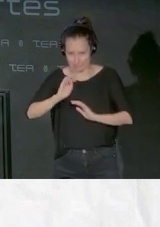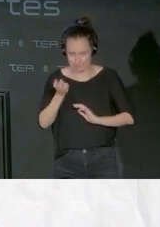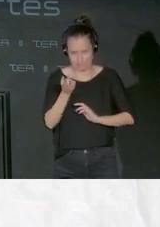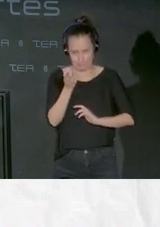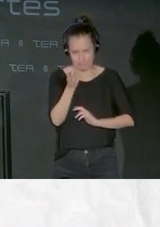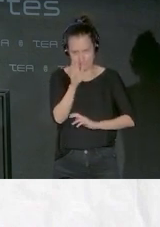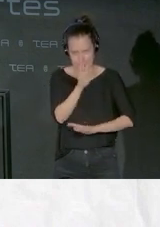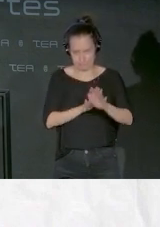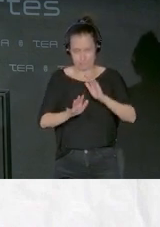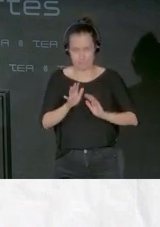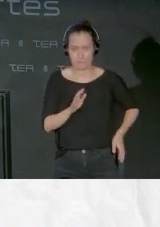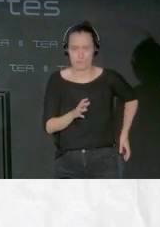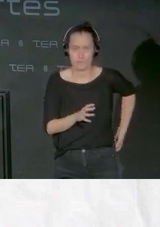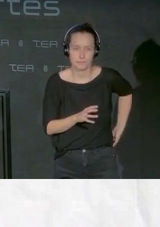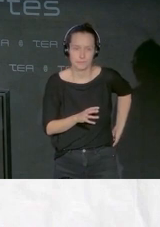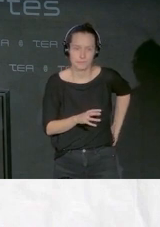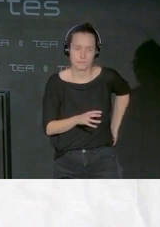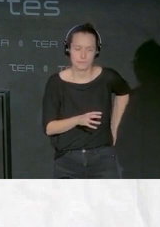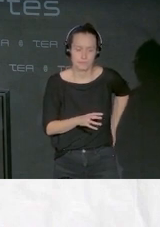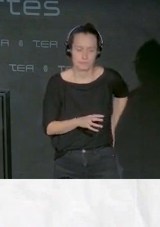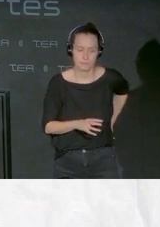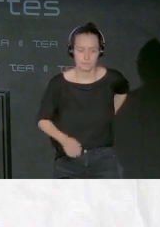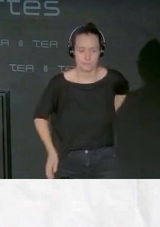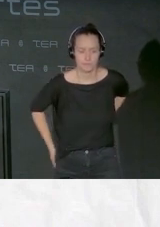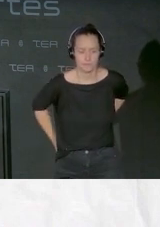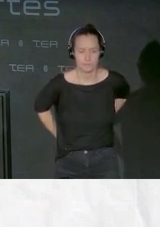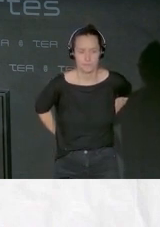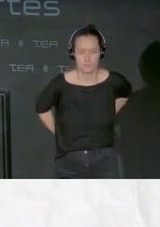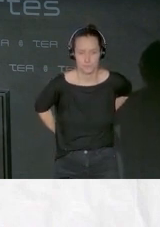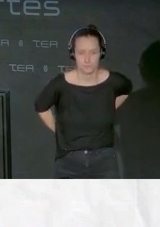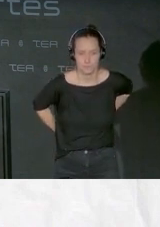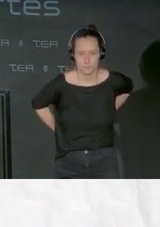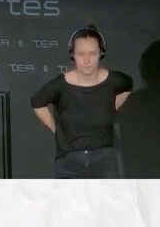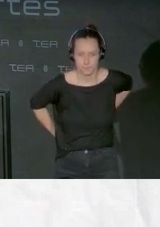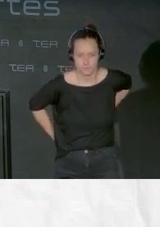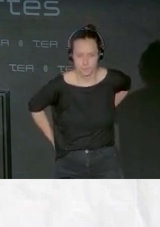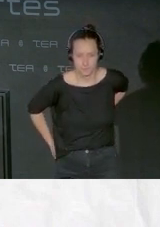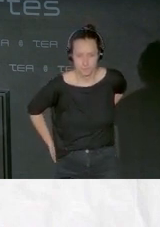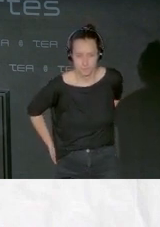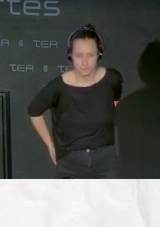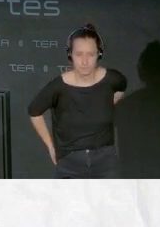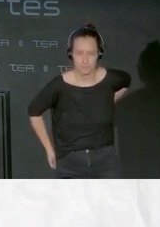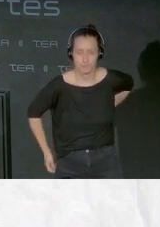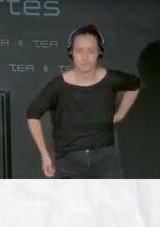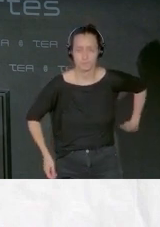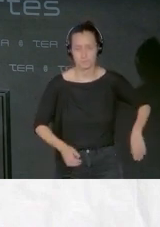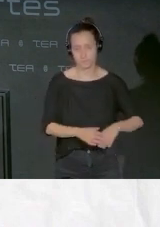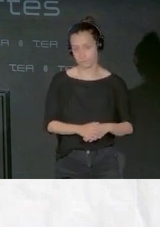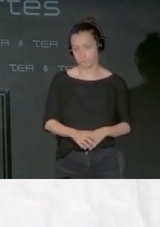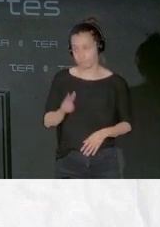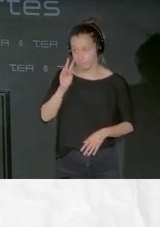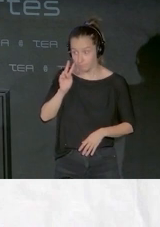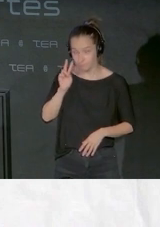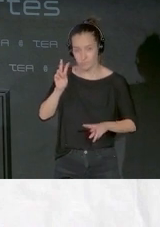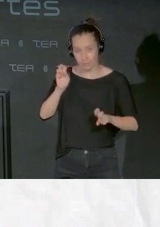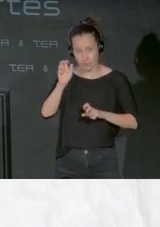that complexity a bit, if you look at, for example, intellectual property, well, there again, you find some different